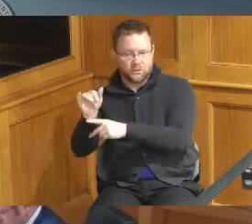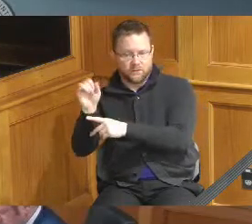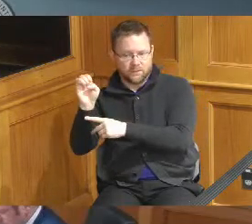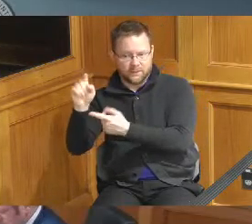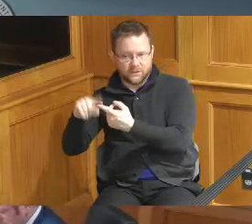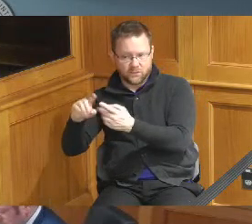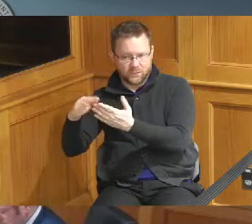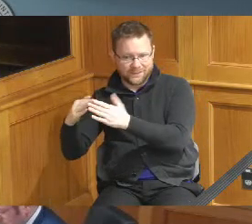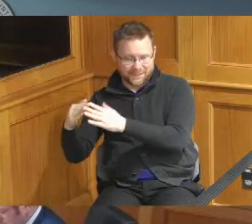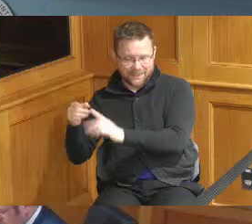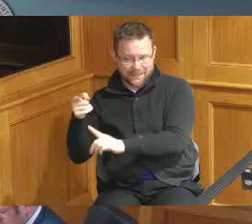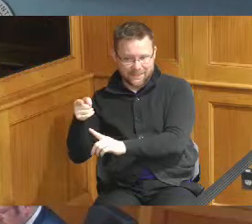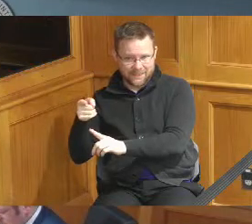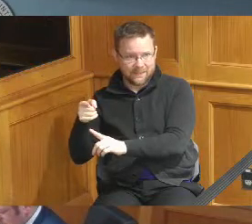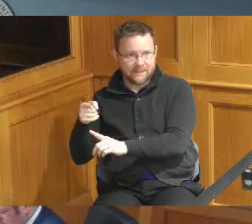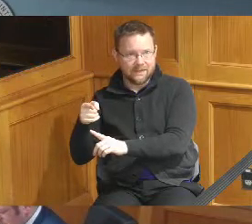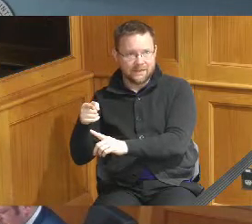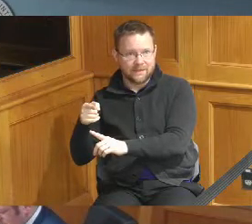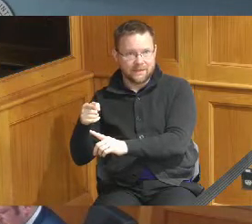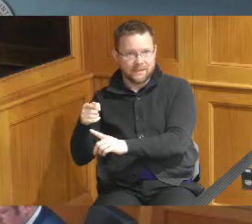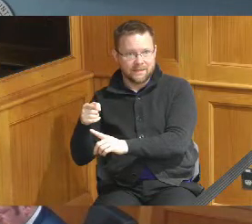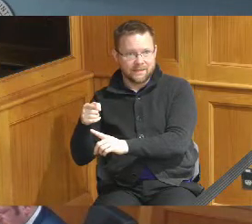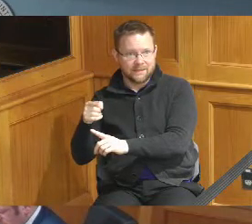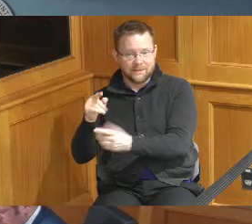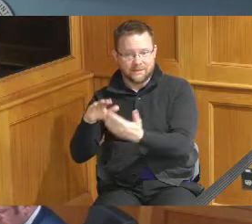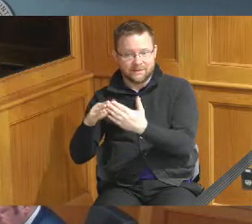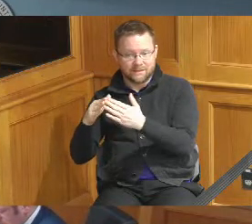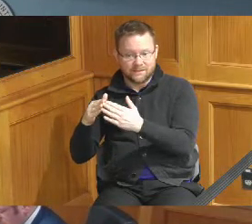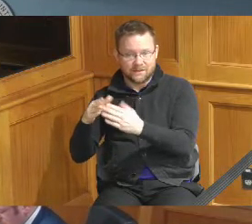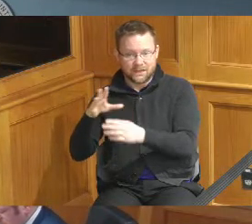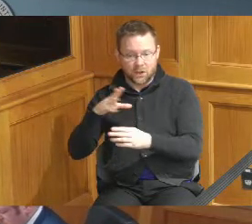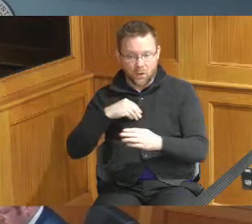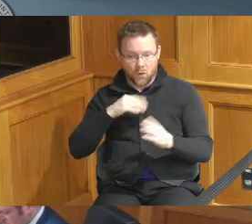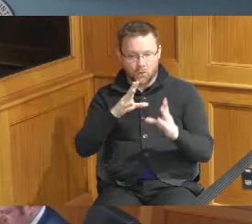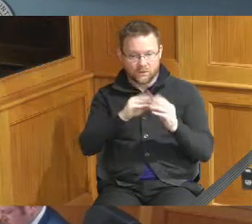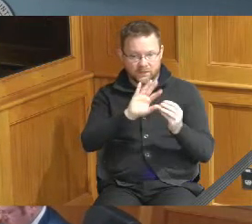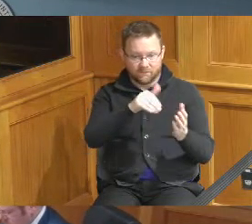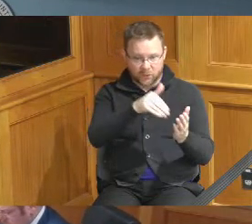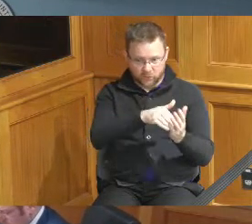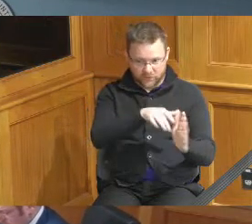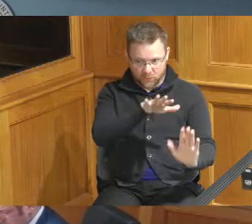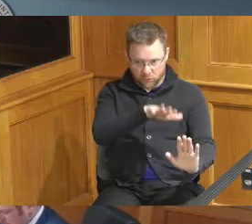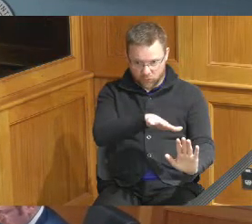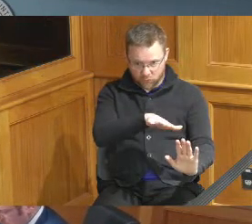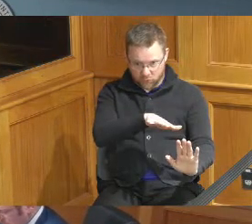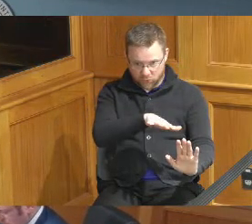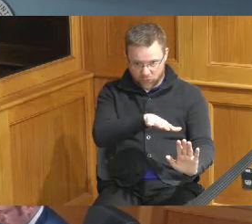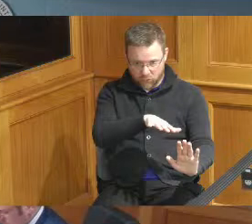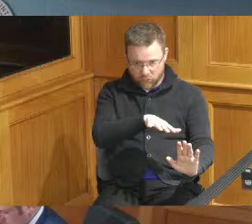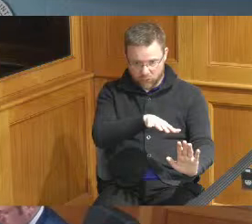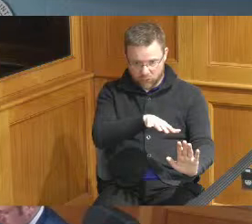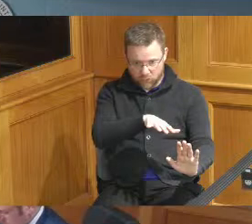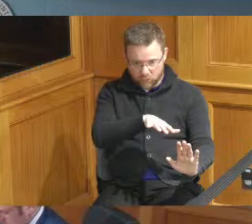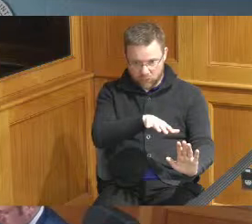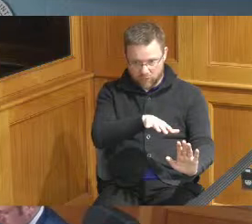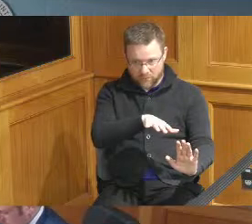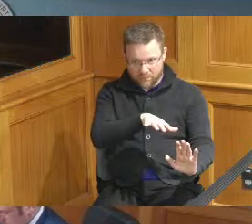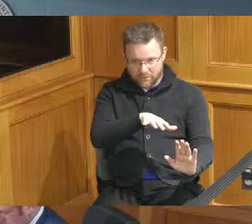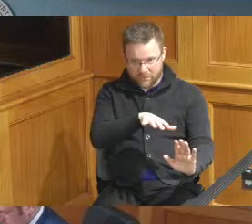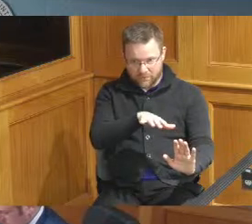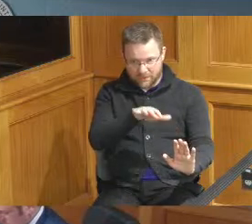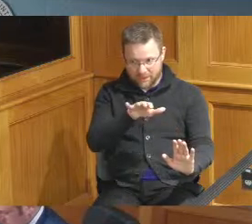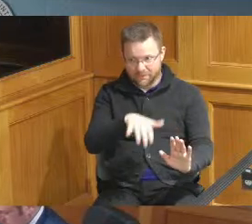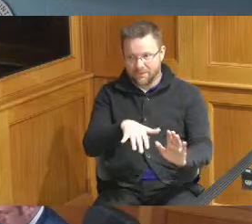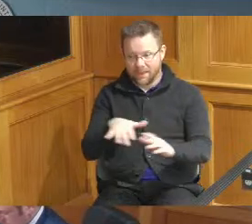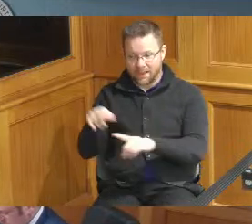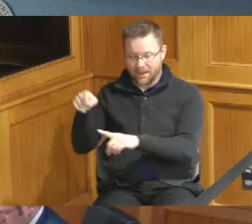to lease it to the city would be because with the city owning the convention center, and because it is primarily for